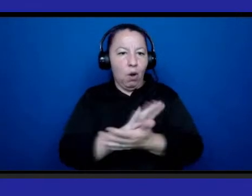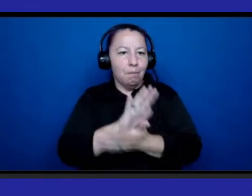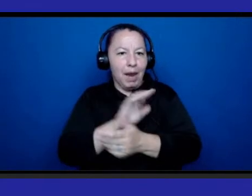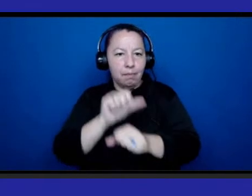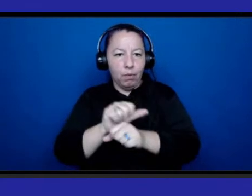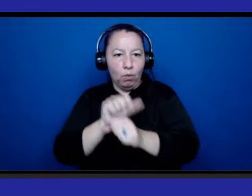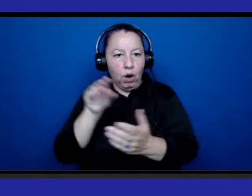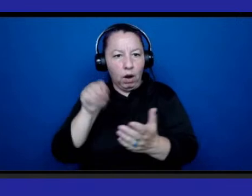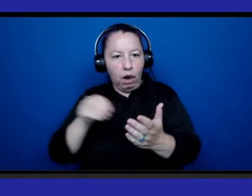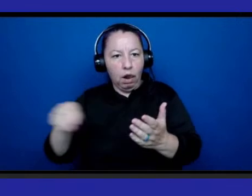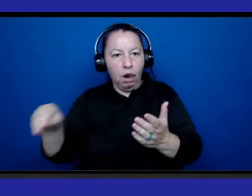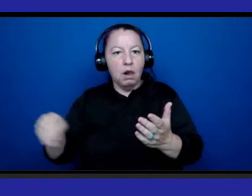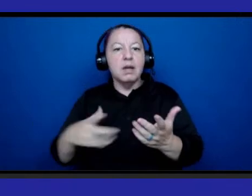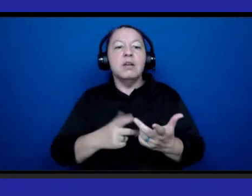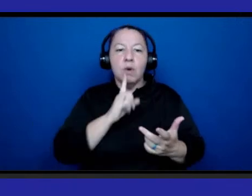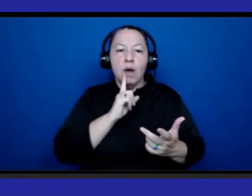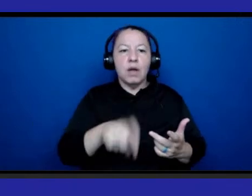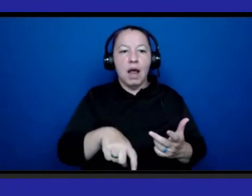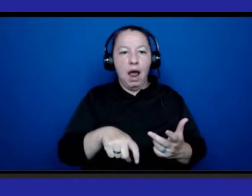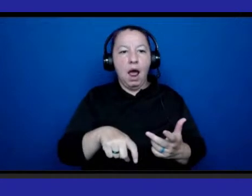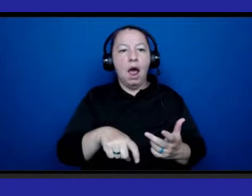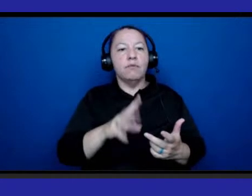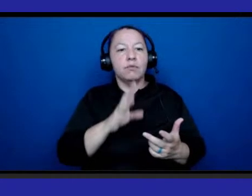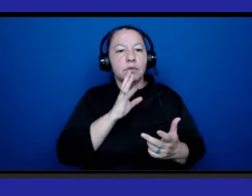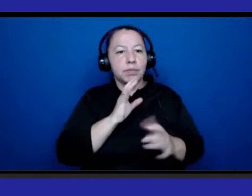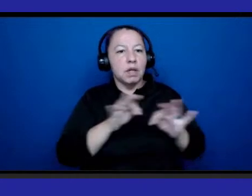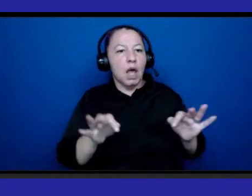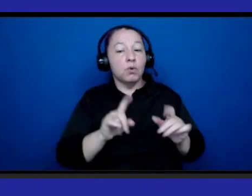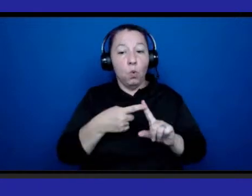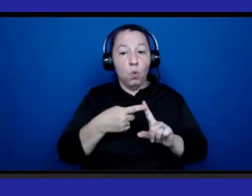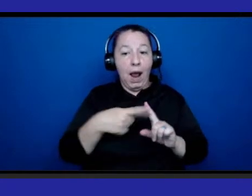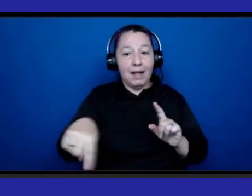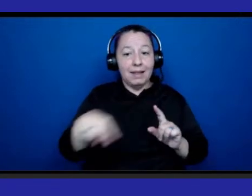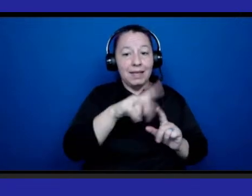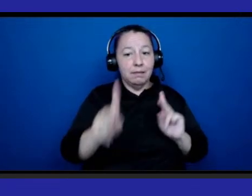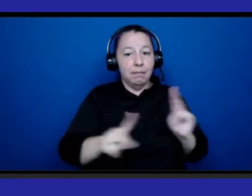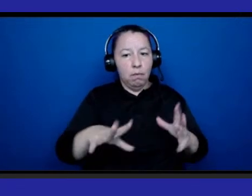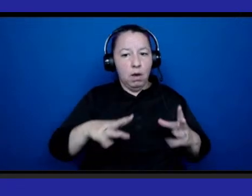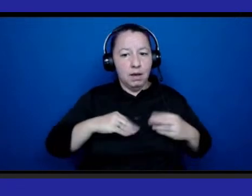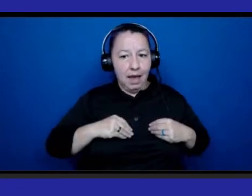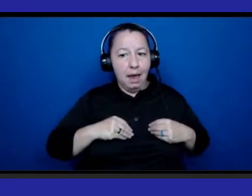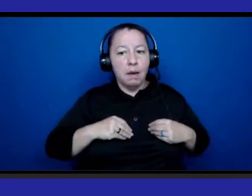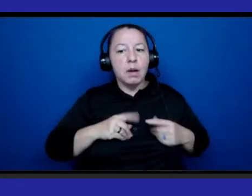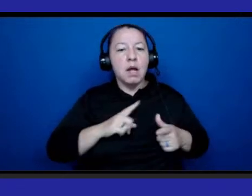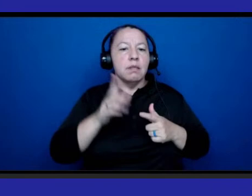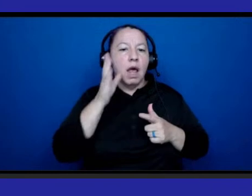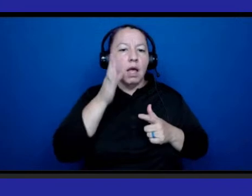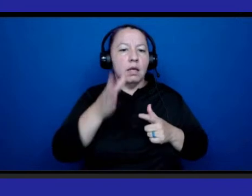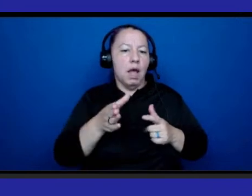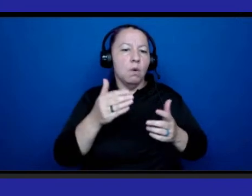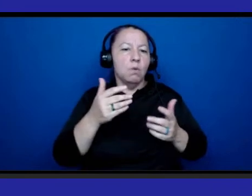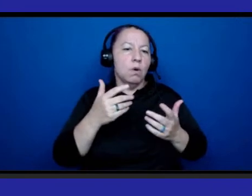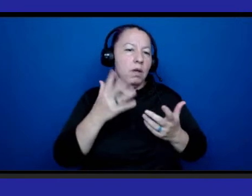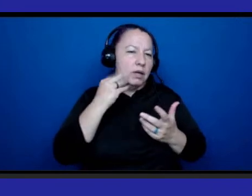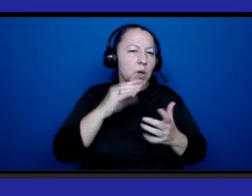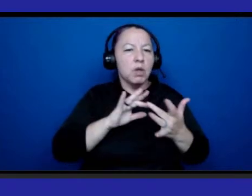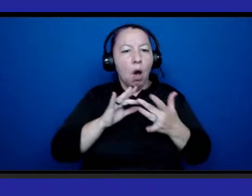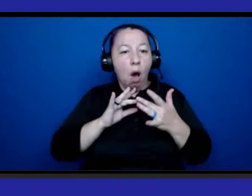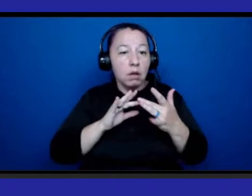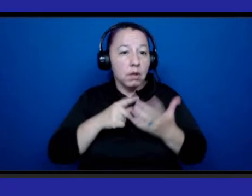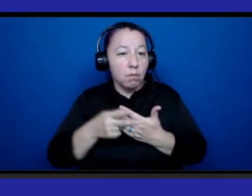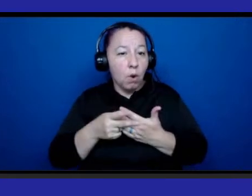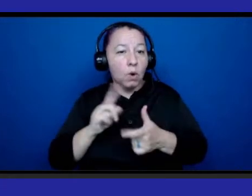that you speak the language. Once these individuals are accepted, they will go through an online program followed by